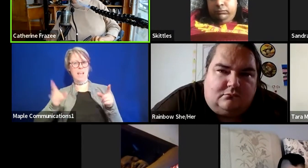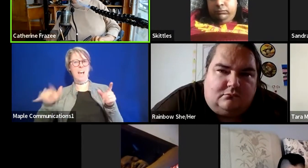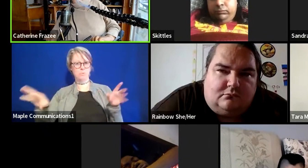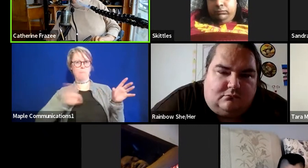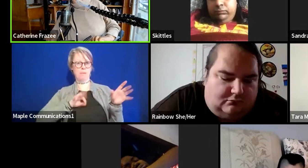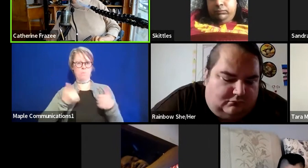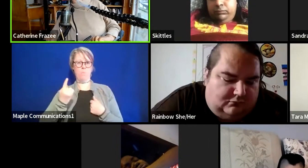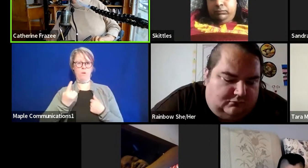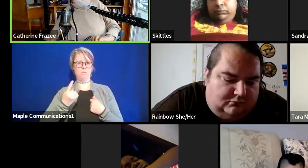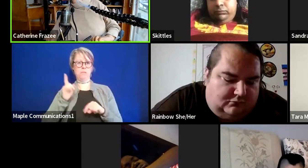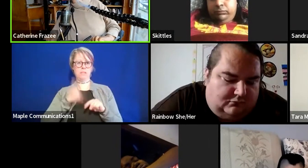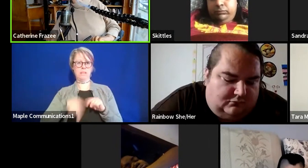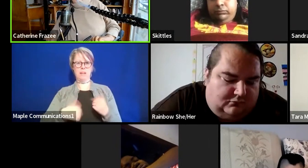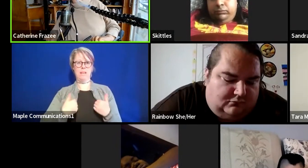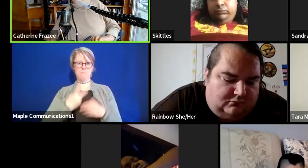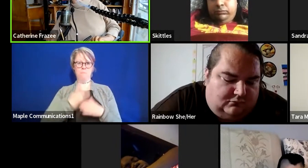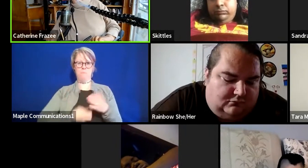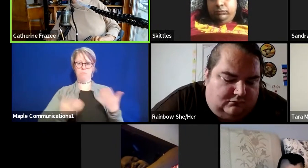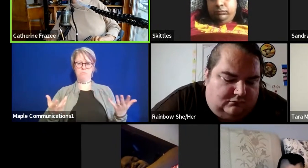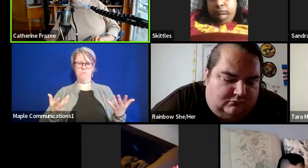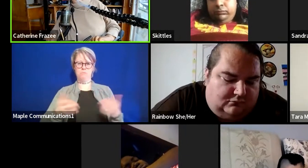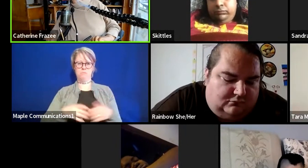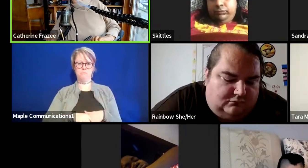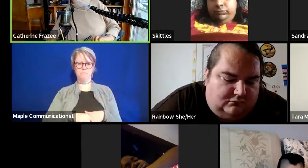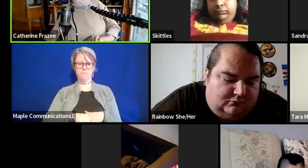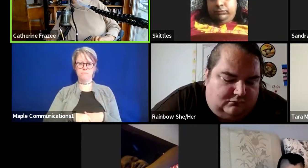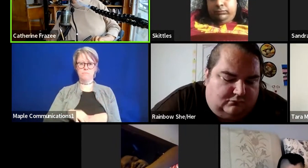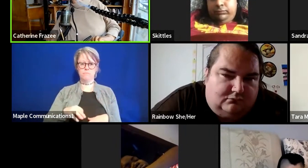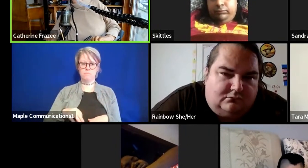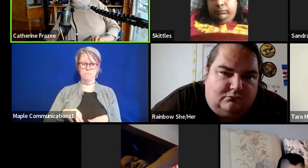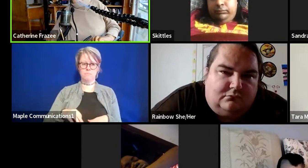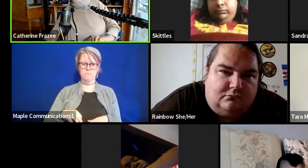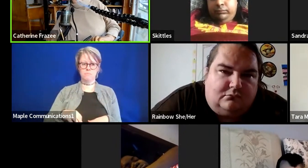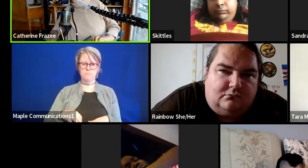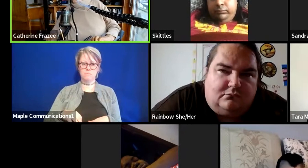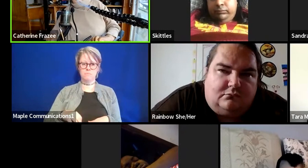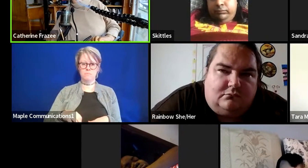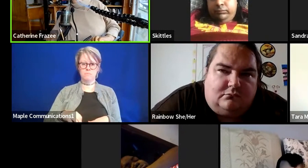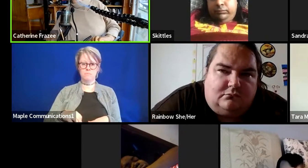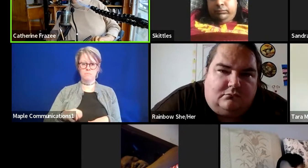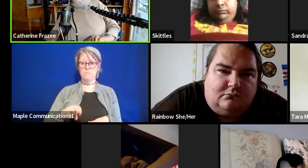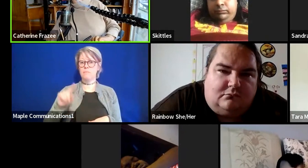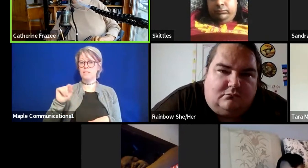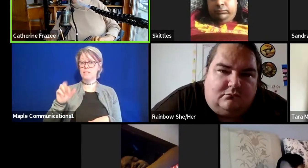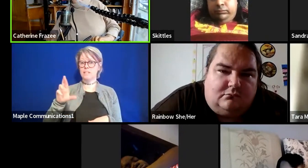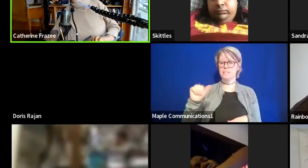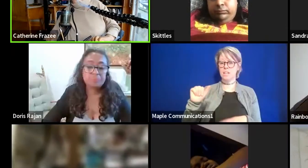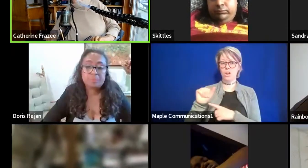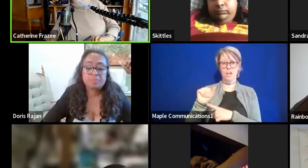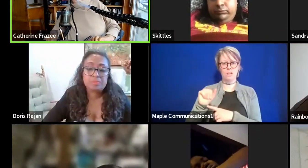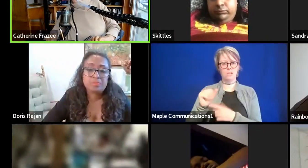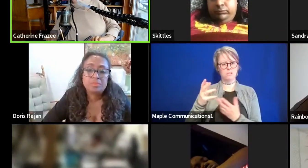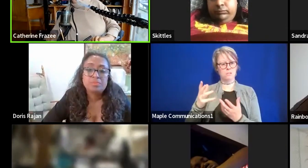not given that choice. Tara isn't given the choice to receive a simple